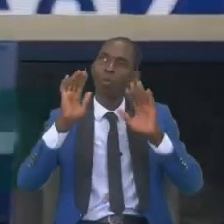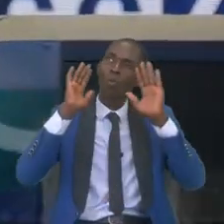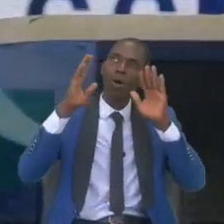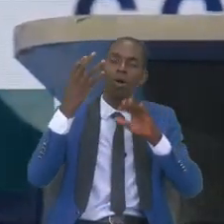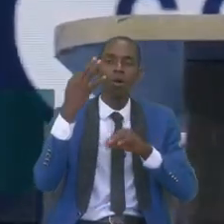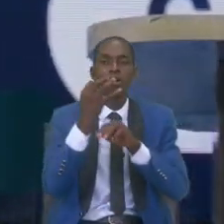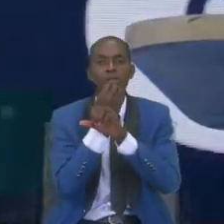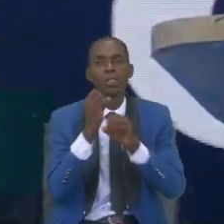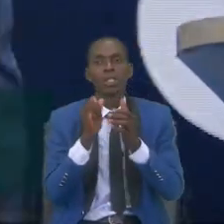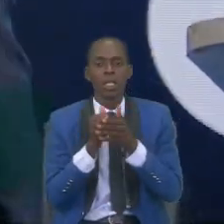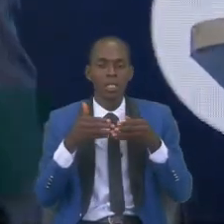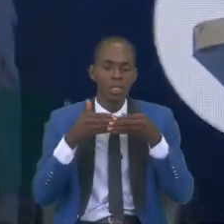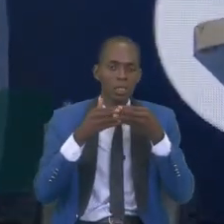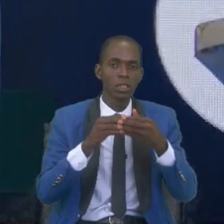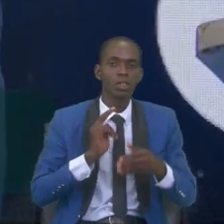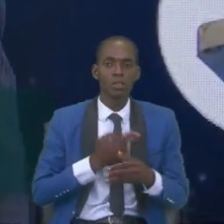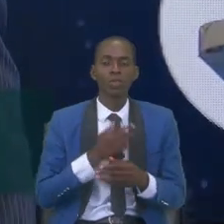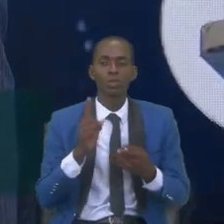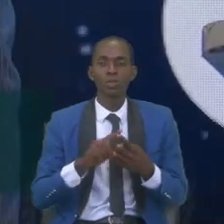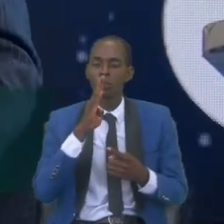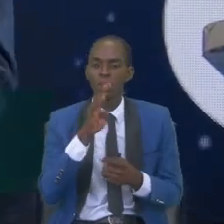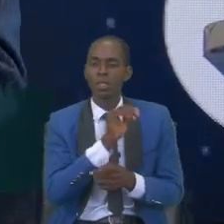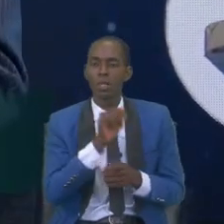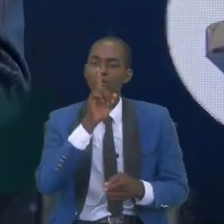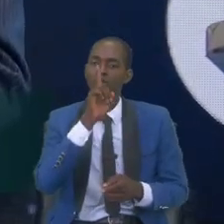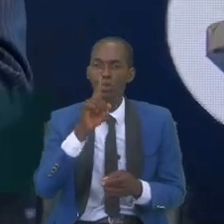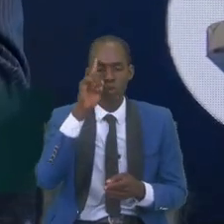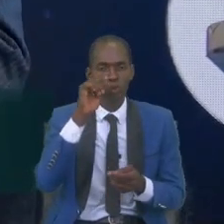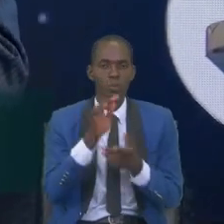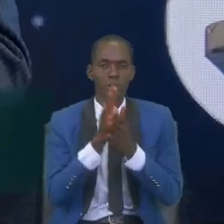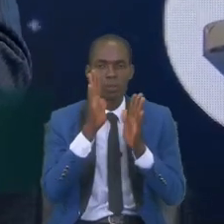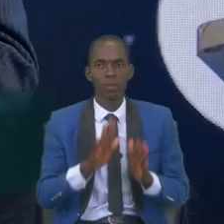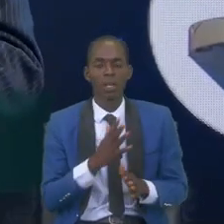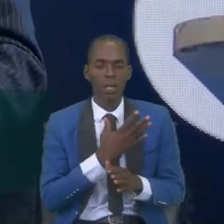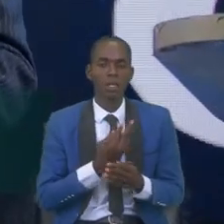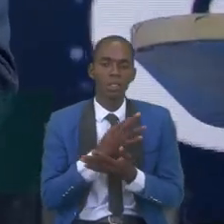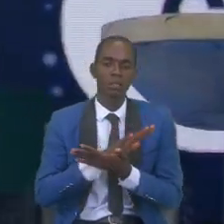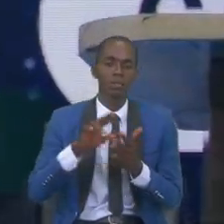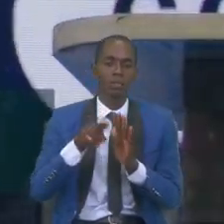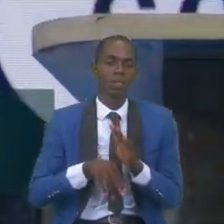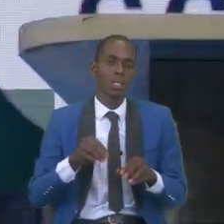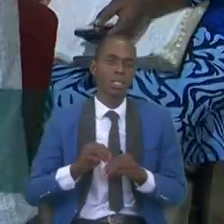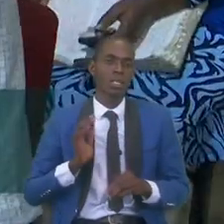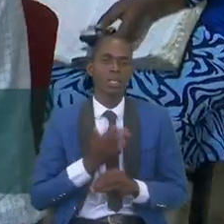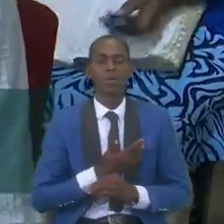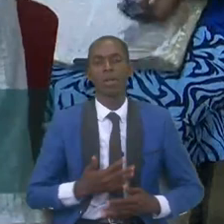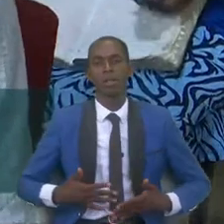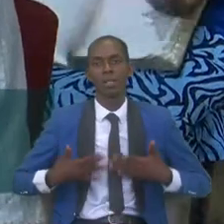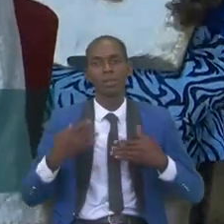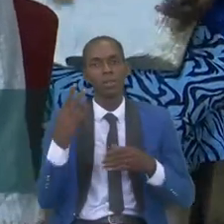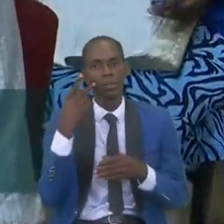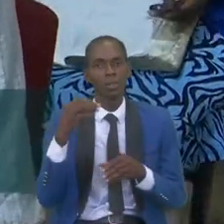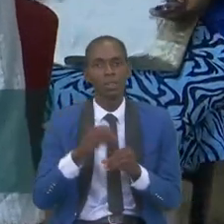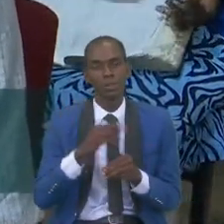to saintliness and righteousness in our lives. In Romans chapter 16, reading from